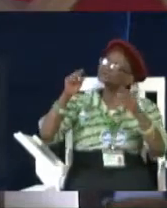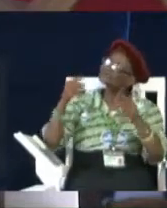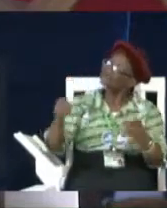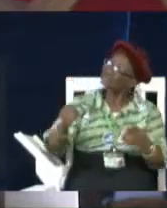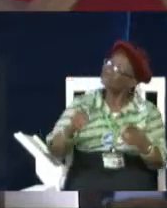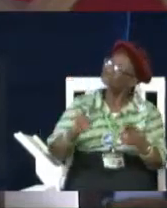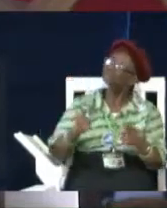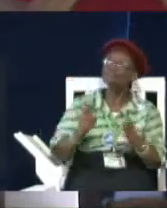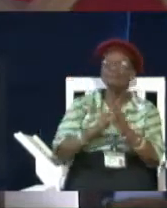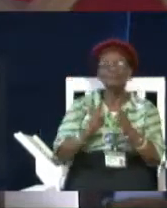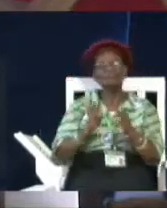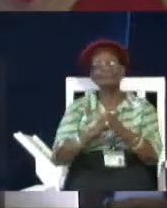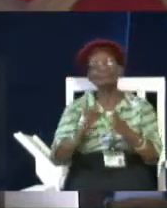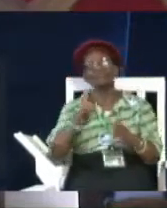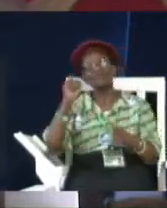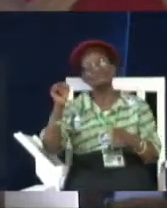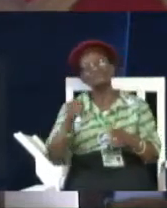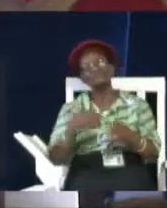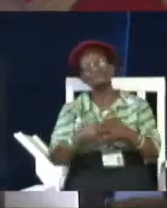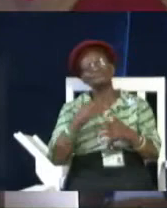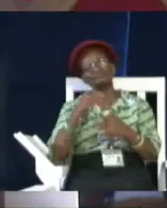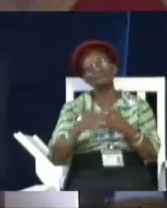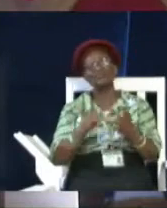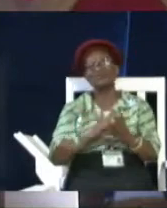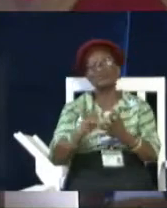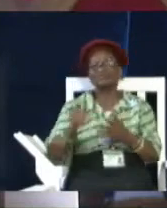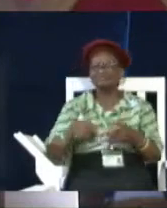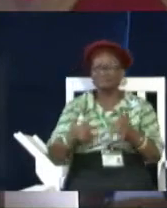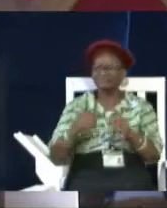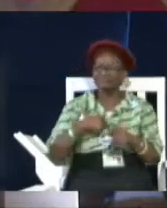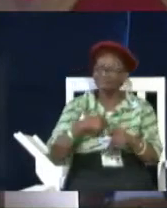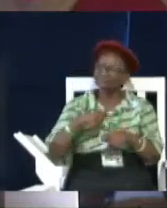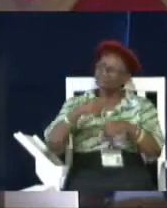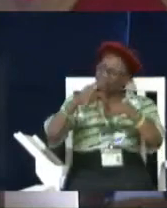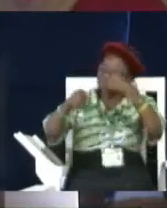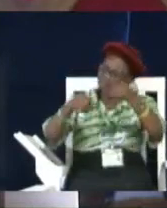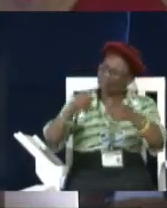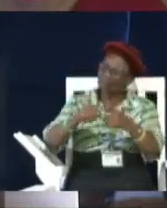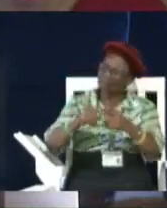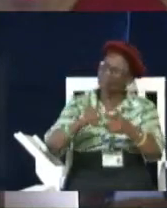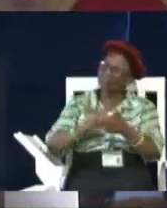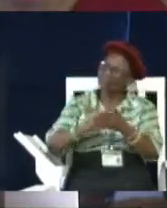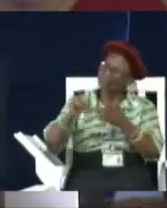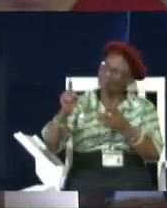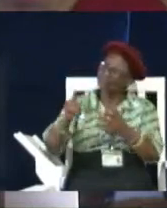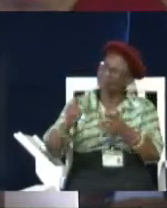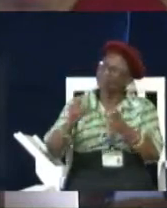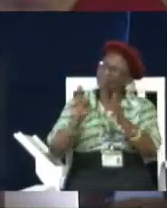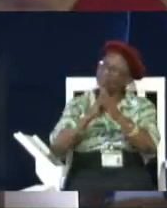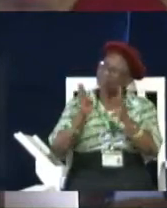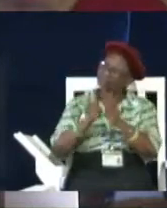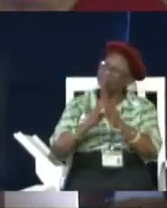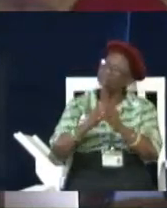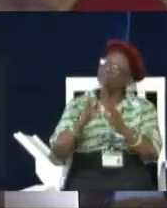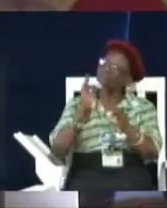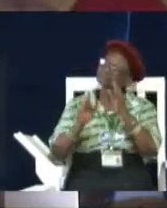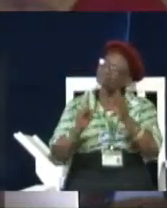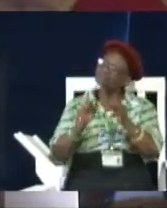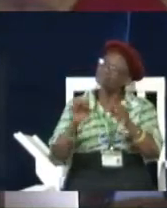Let me go to the Congress. If nothing happens, when I return, you can come and evacuate.